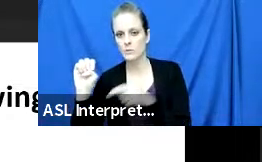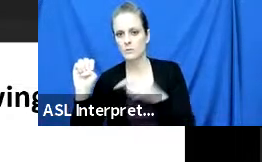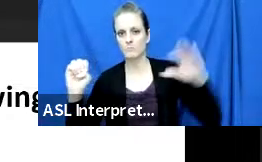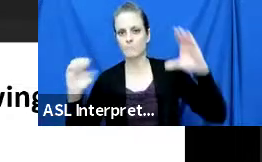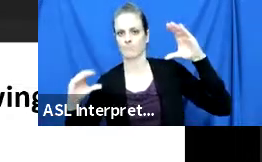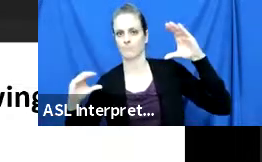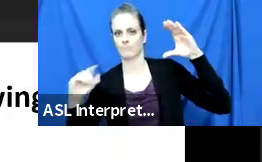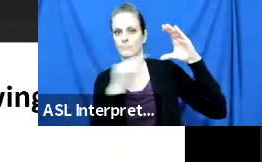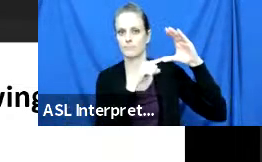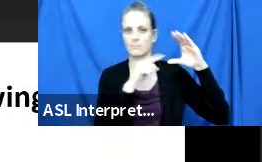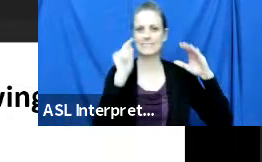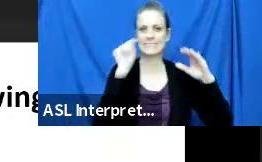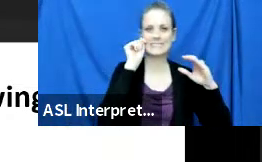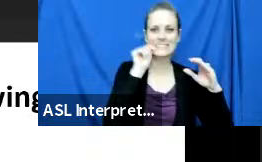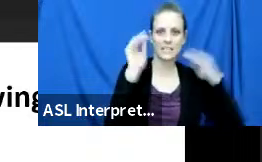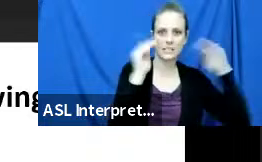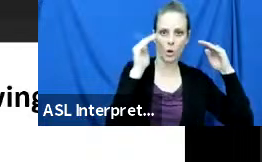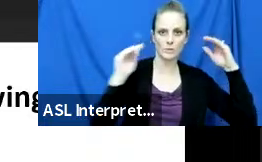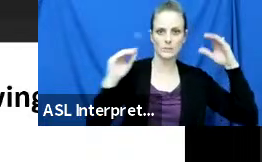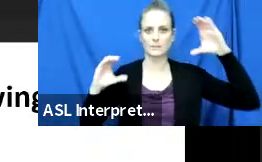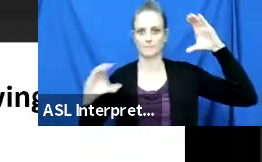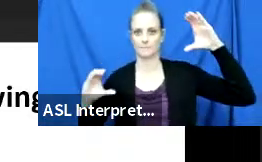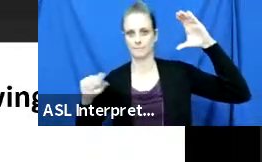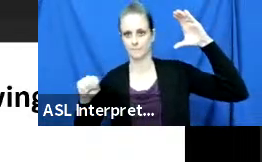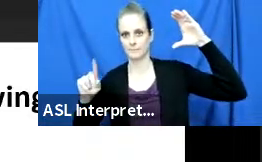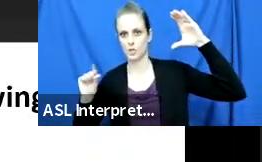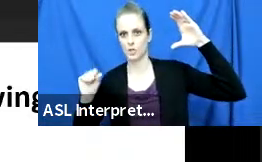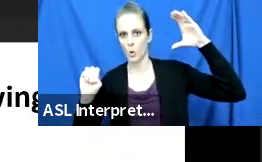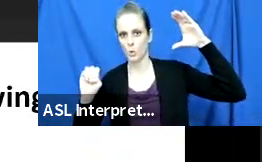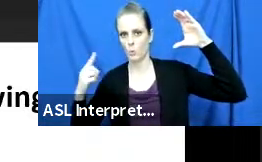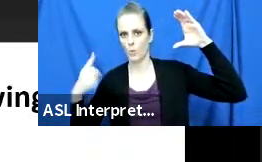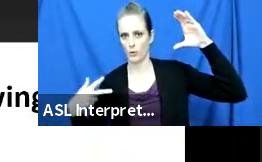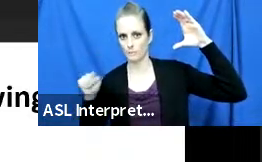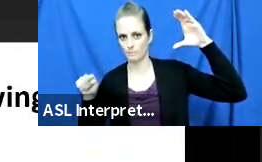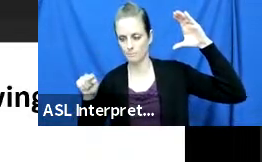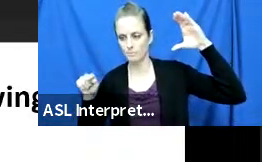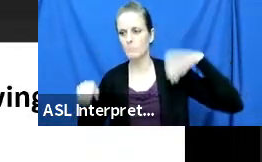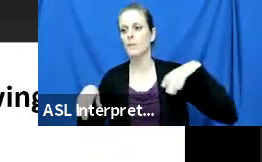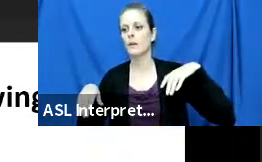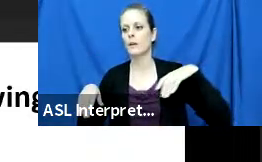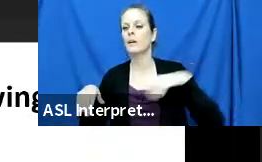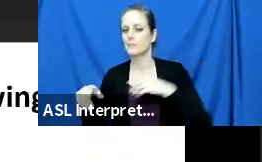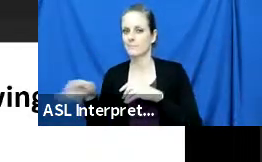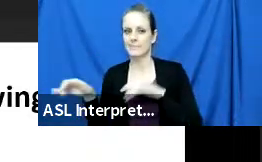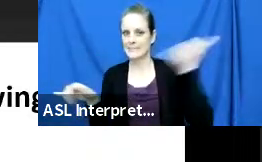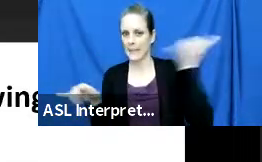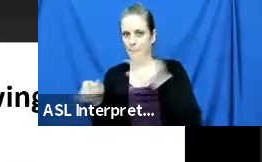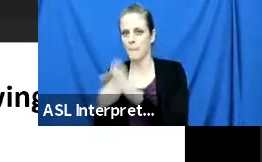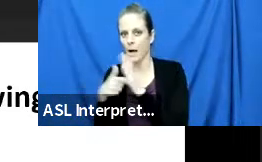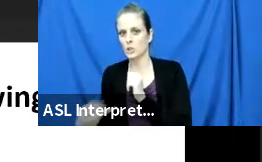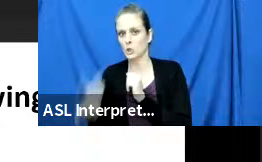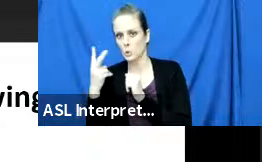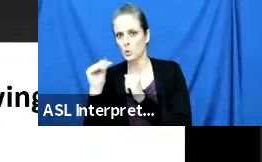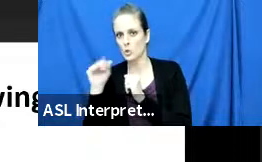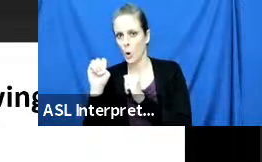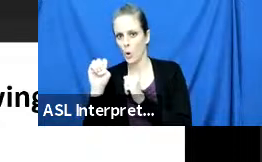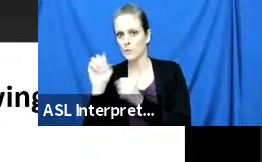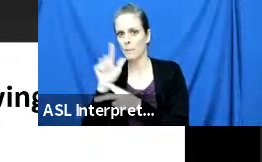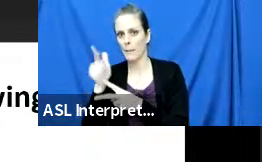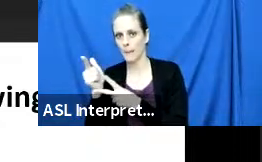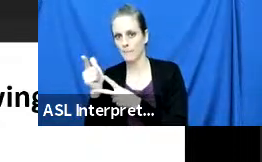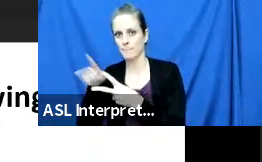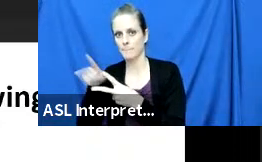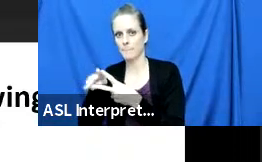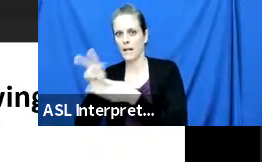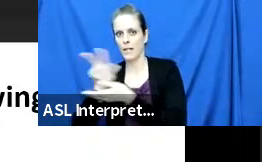Like other older age groups, and the 5 to 11-year-olds also must get the 2 doses at least 3 weeks apart to